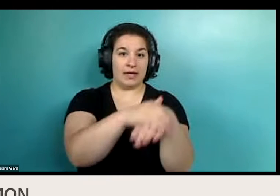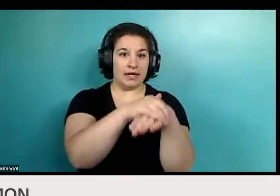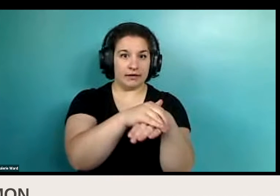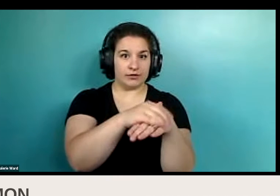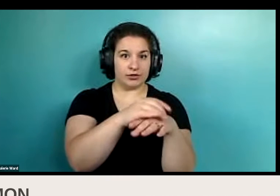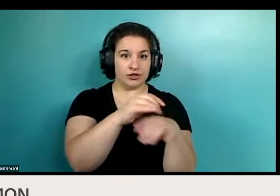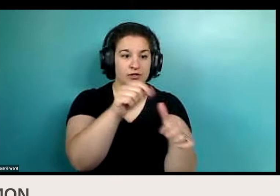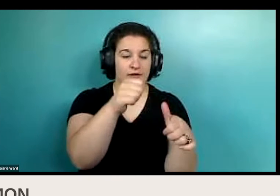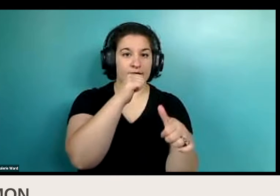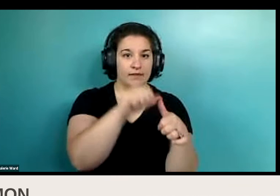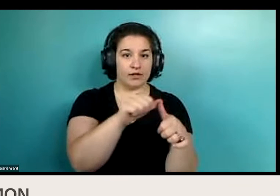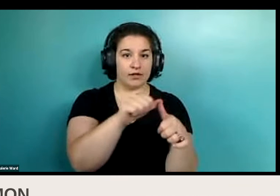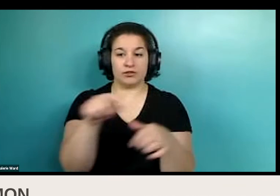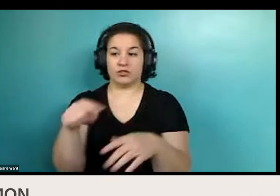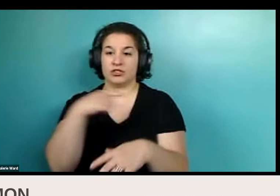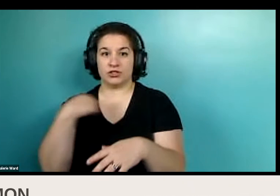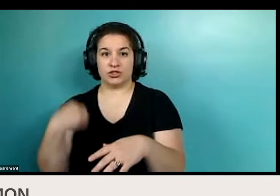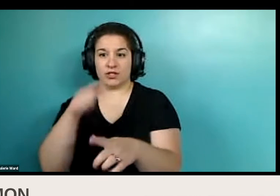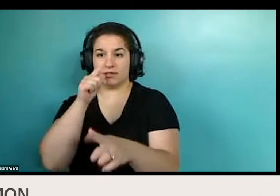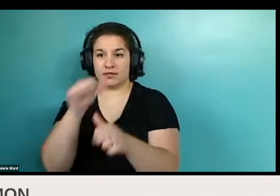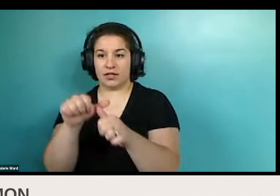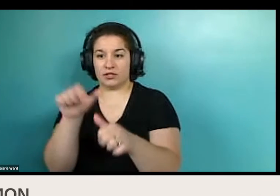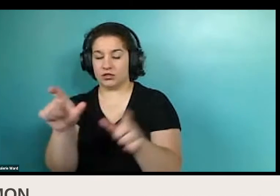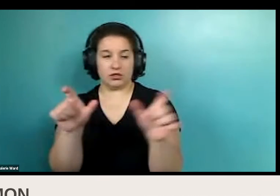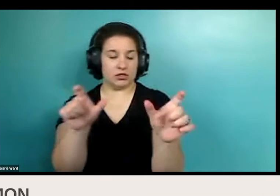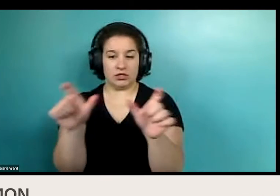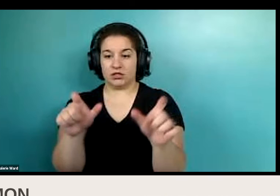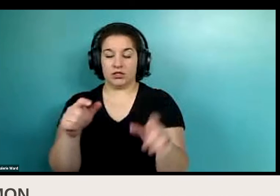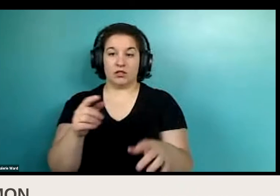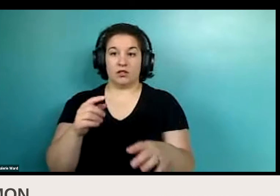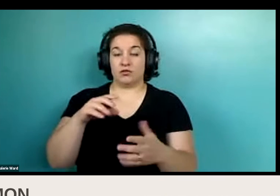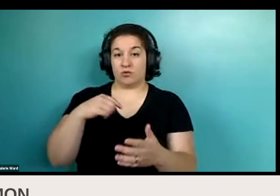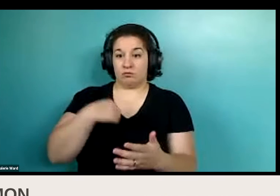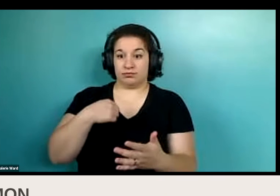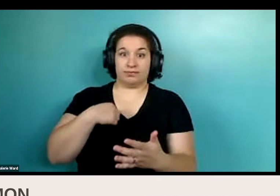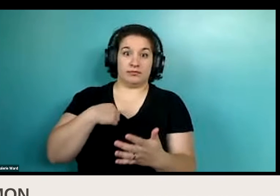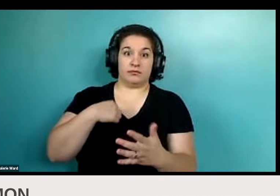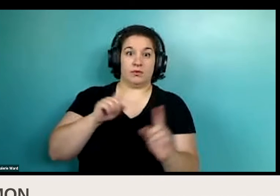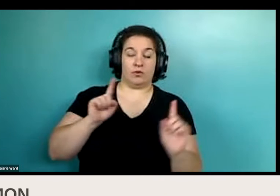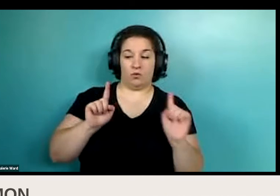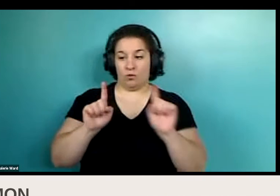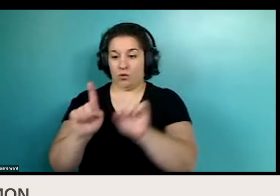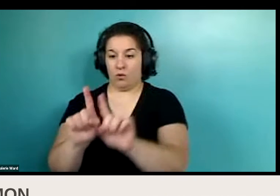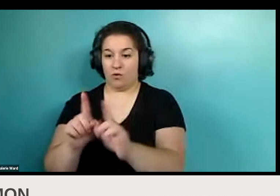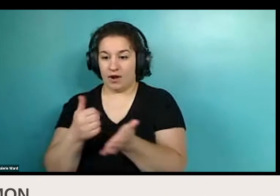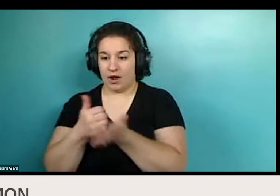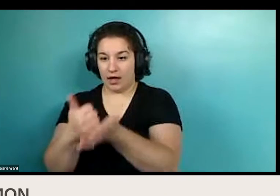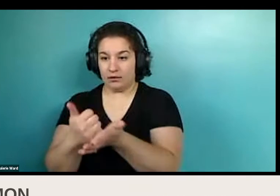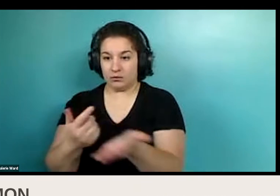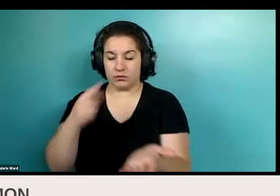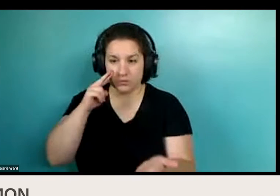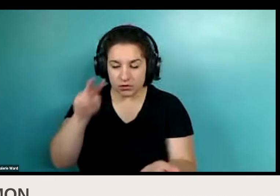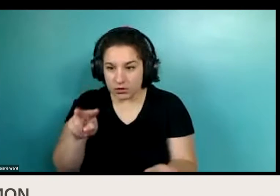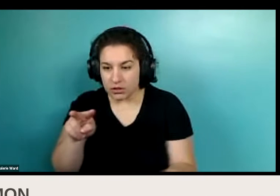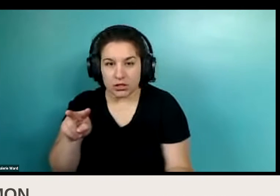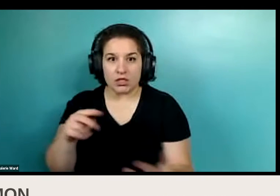And so sometimes when you go over to help them, the reason that you can't right away is because they're reading in